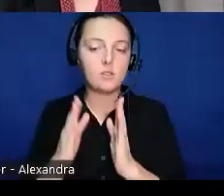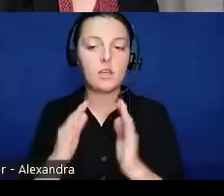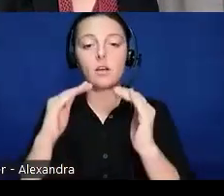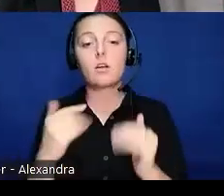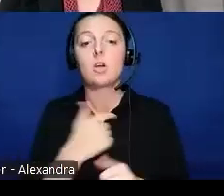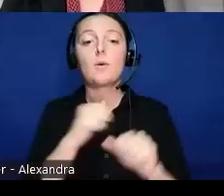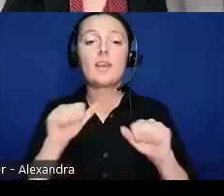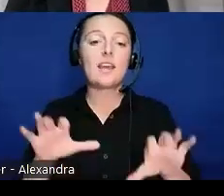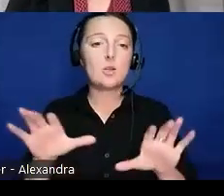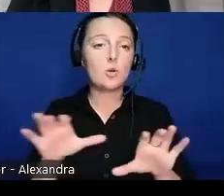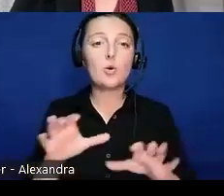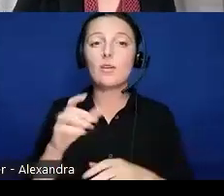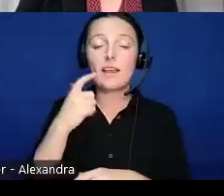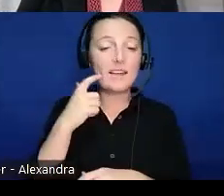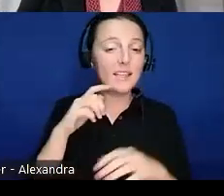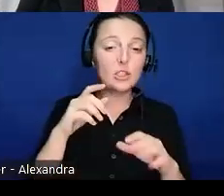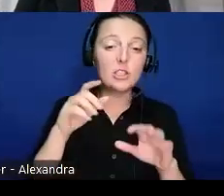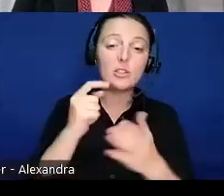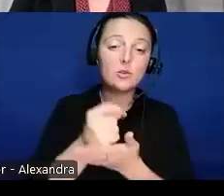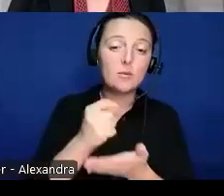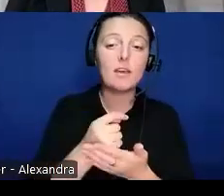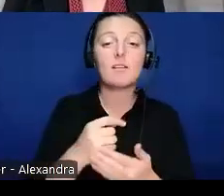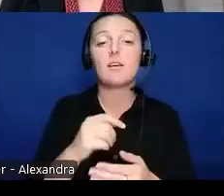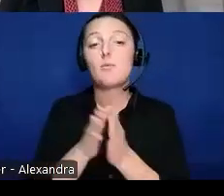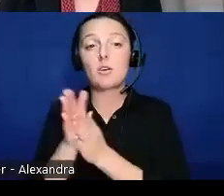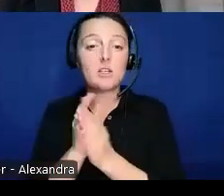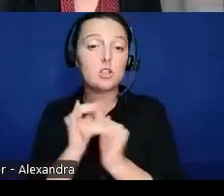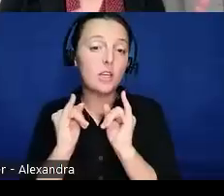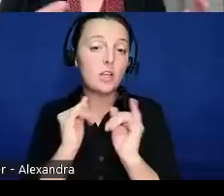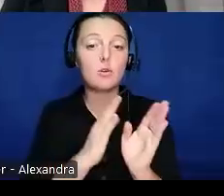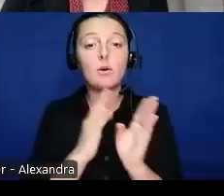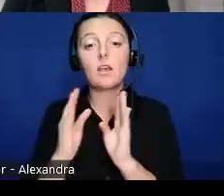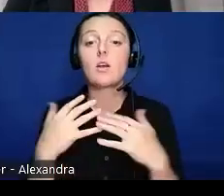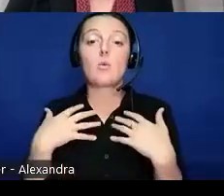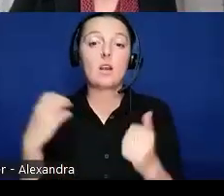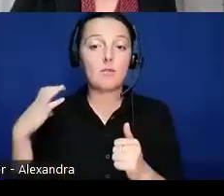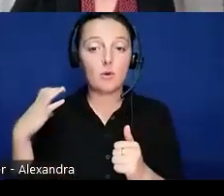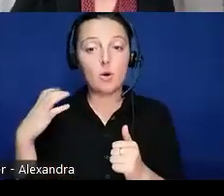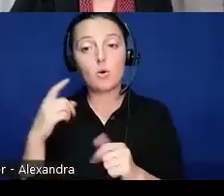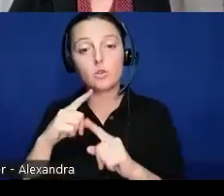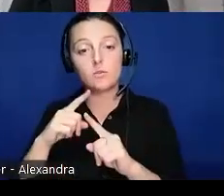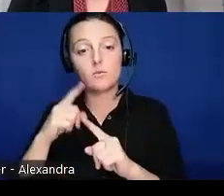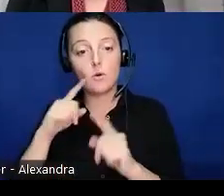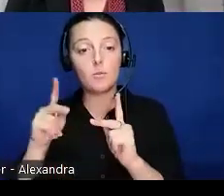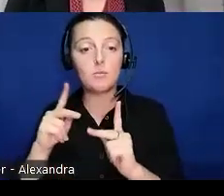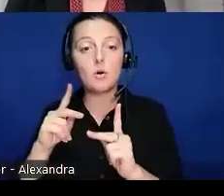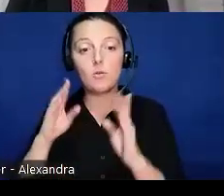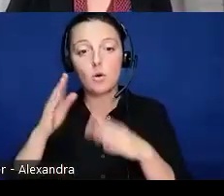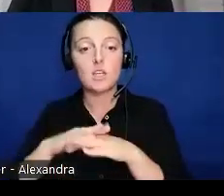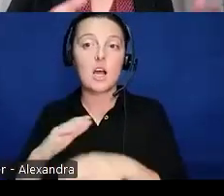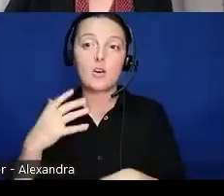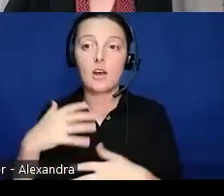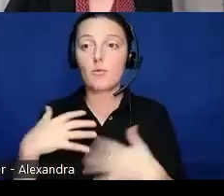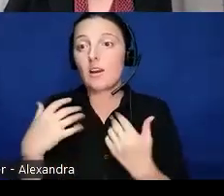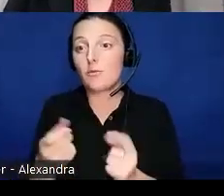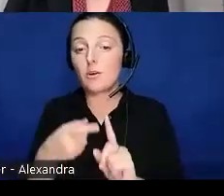motivational interviewing. We have a recovery coach to work with folks on their recovery from addiction. We do the harm reduction supplies and everything that I mentioned. And